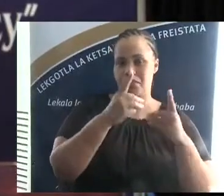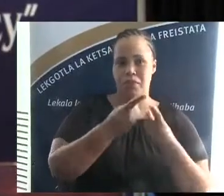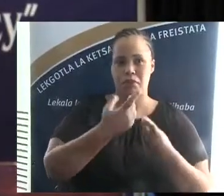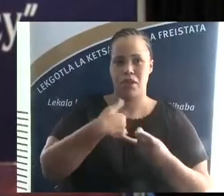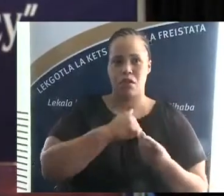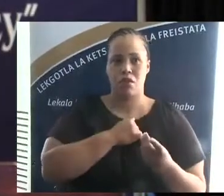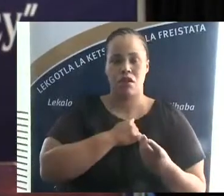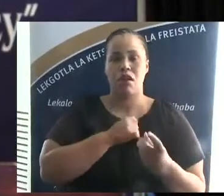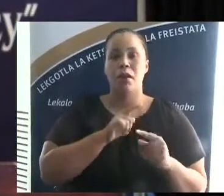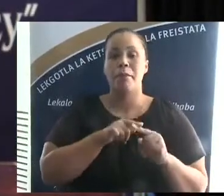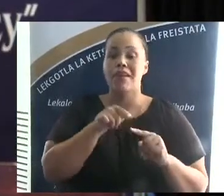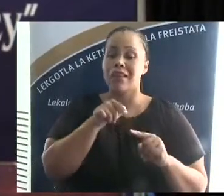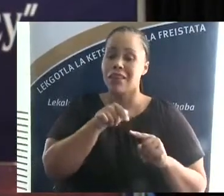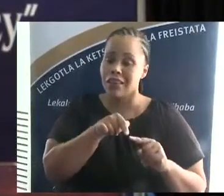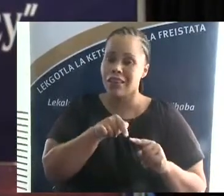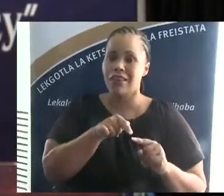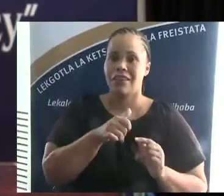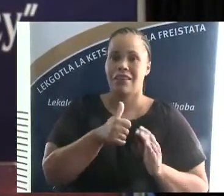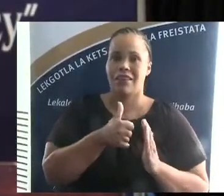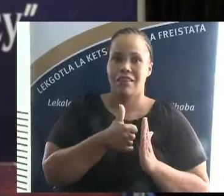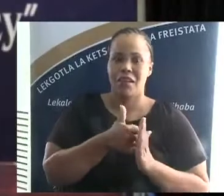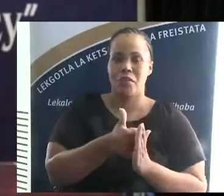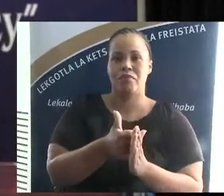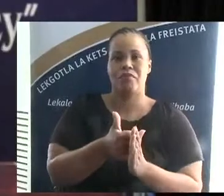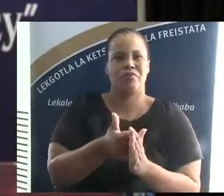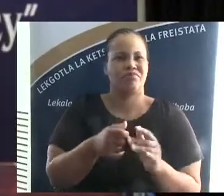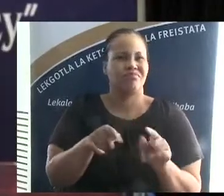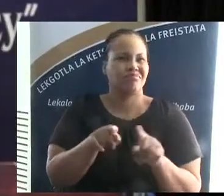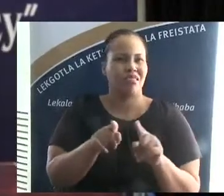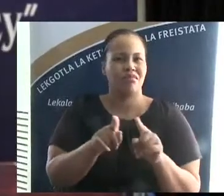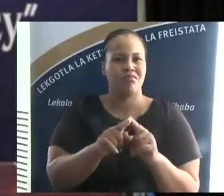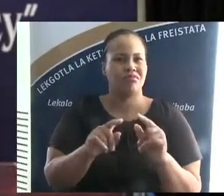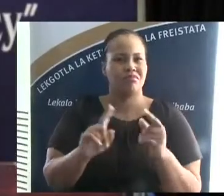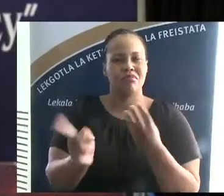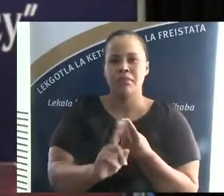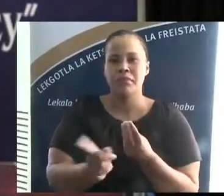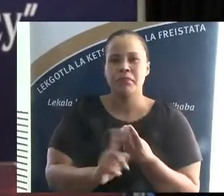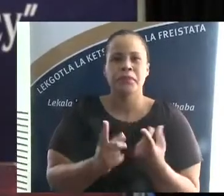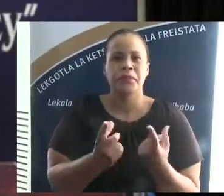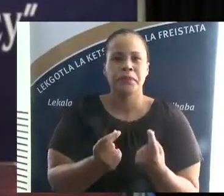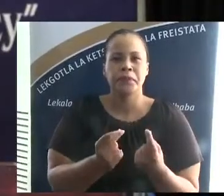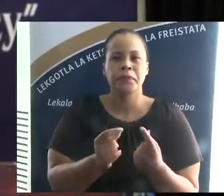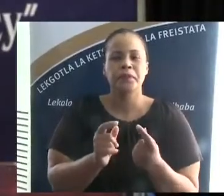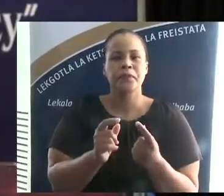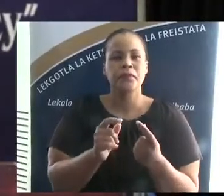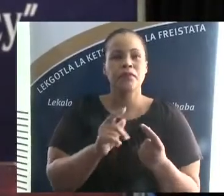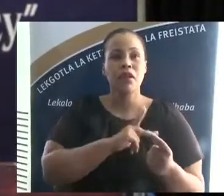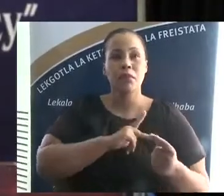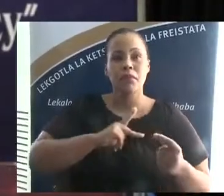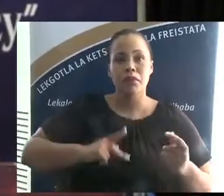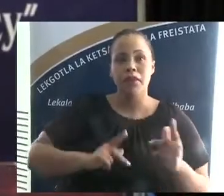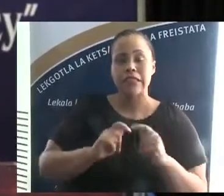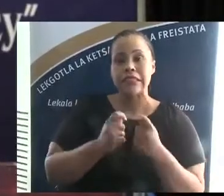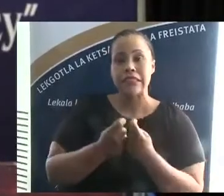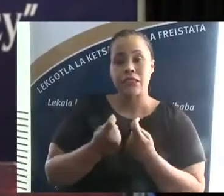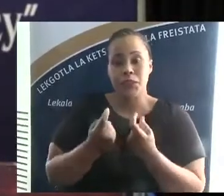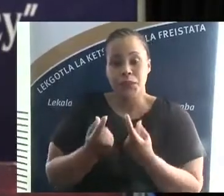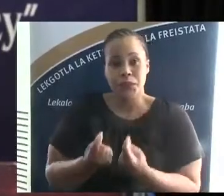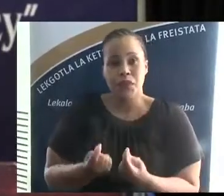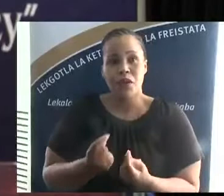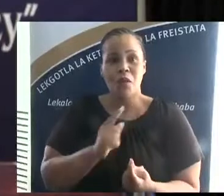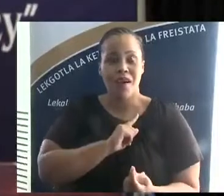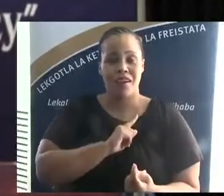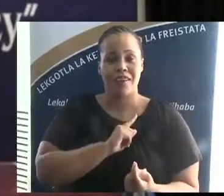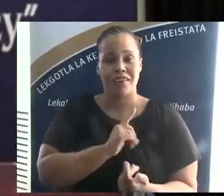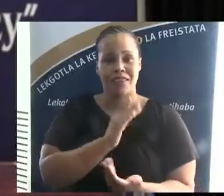the consequence management that our Honourable Premier and this executive team has dealt with to ensure that we deal with